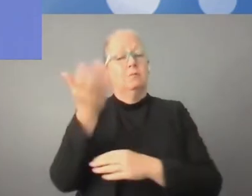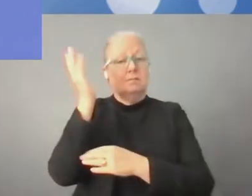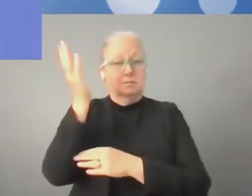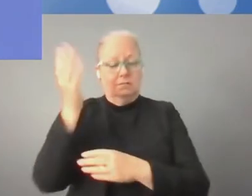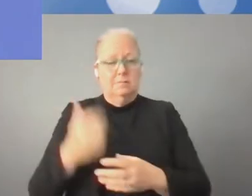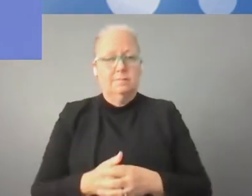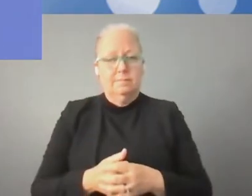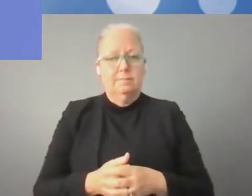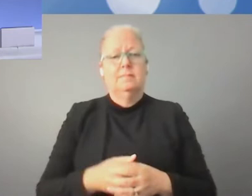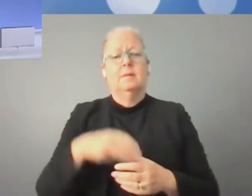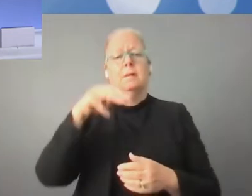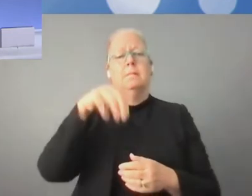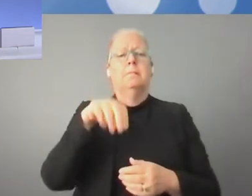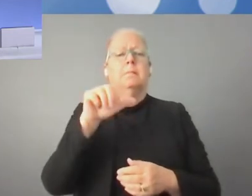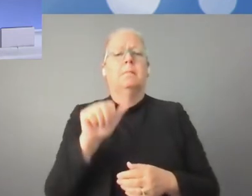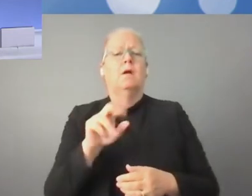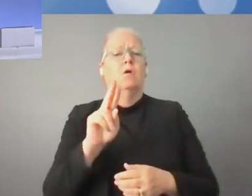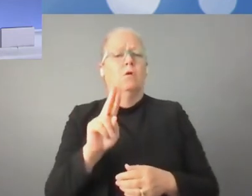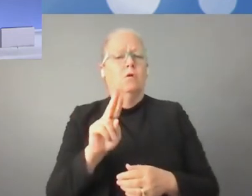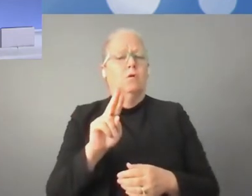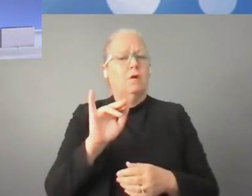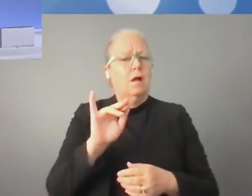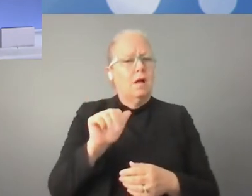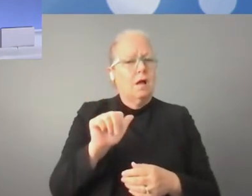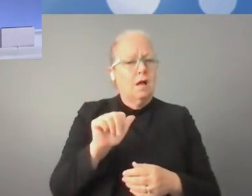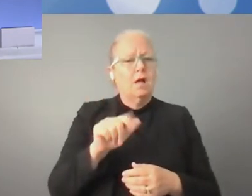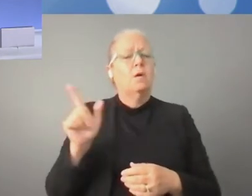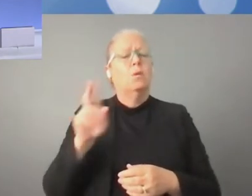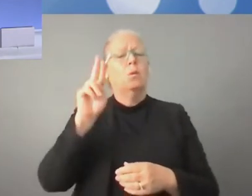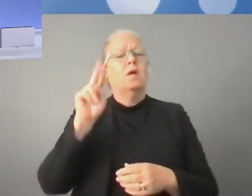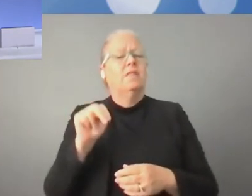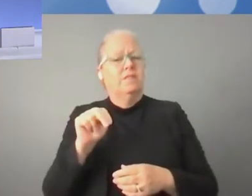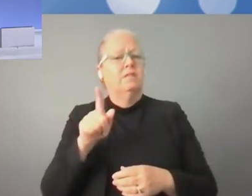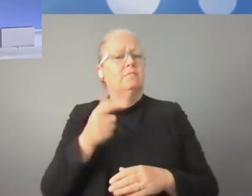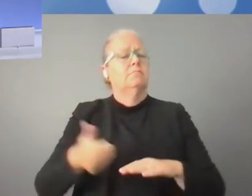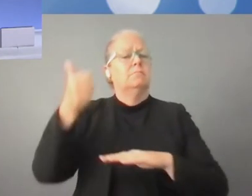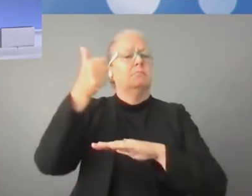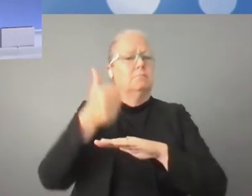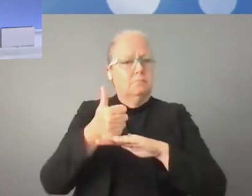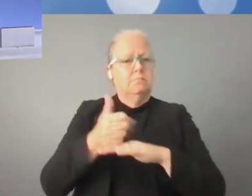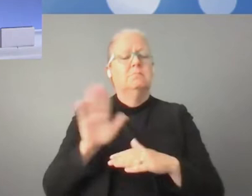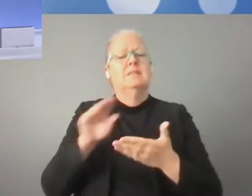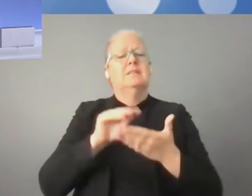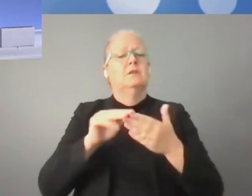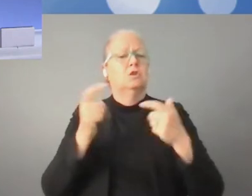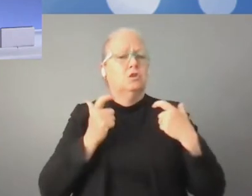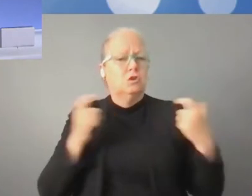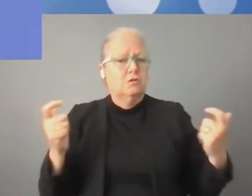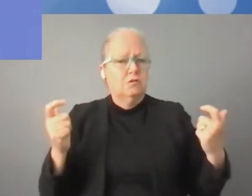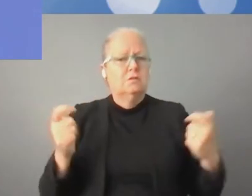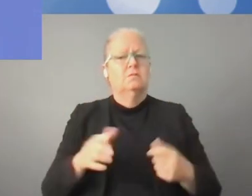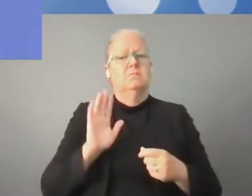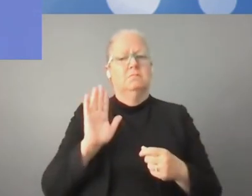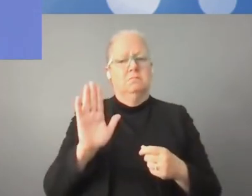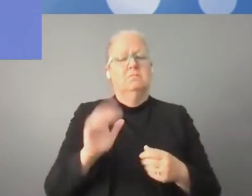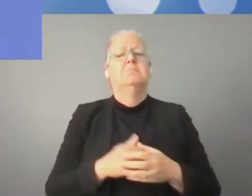spatoliziano interim head office united nations office of the secretary general's envoy on technology to share her